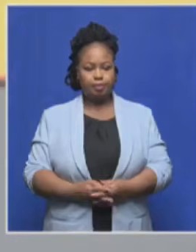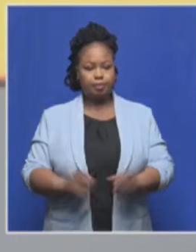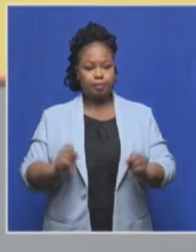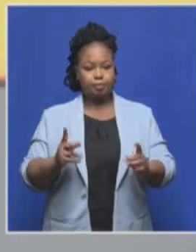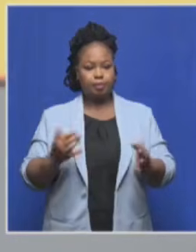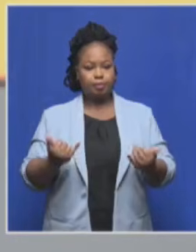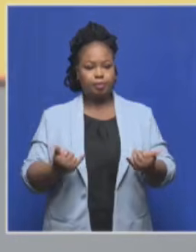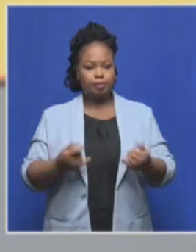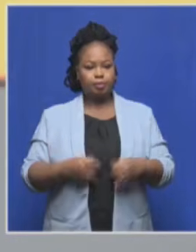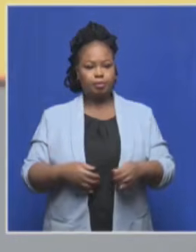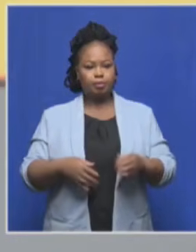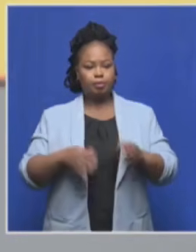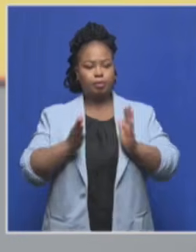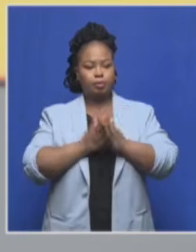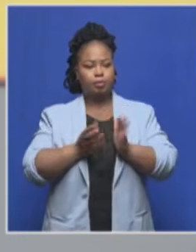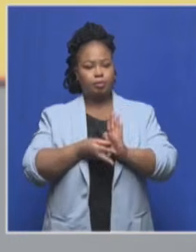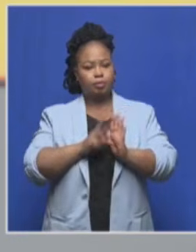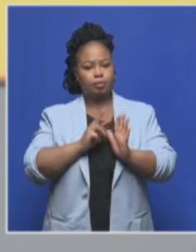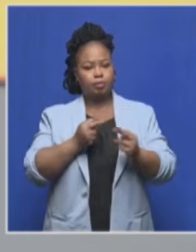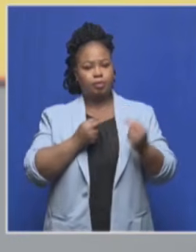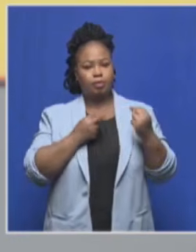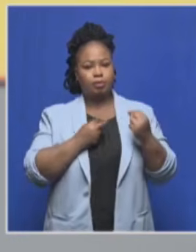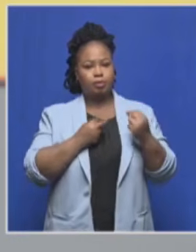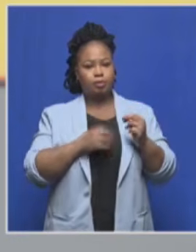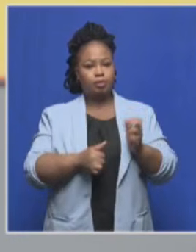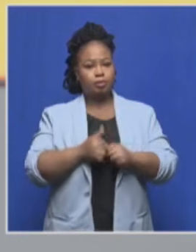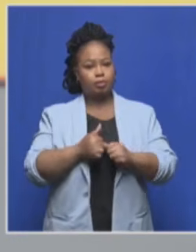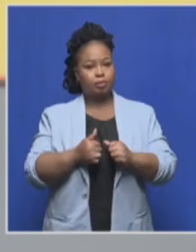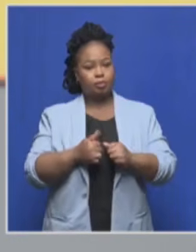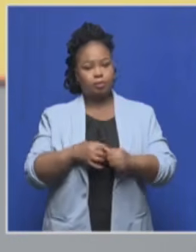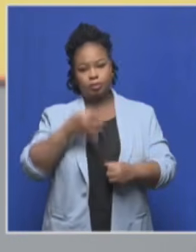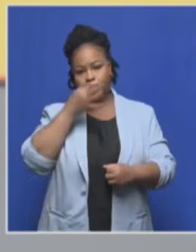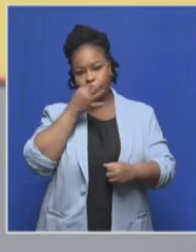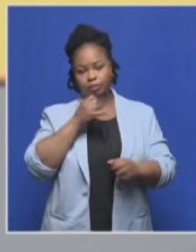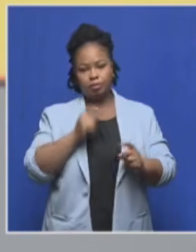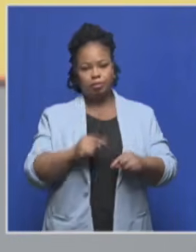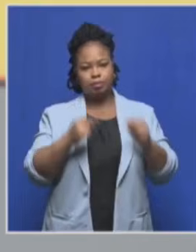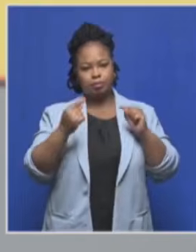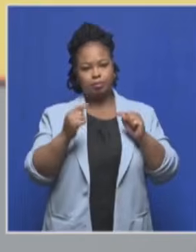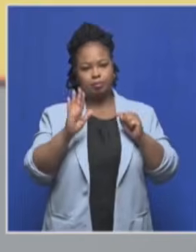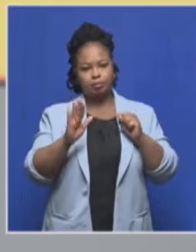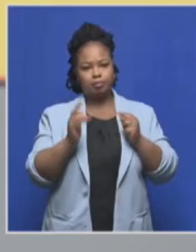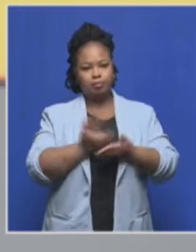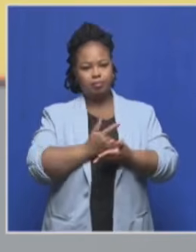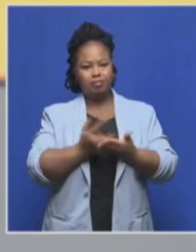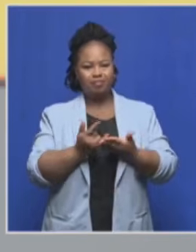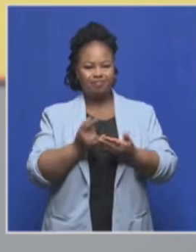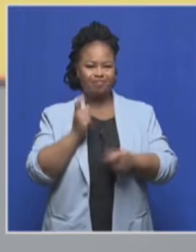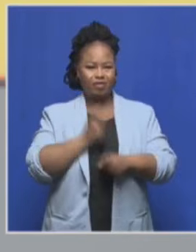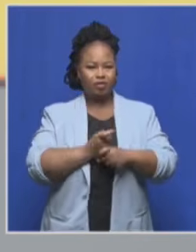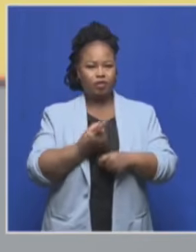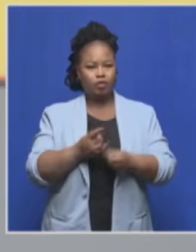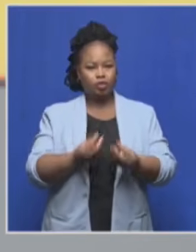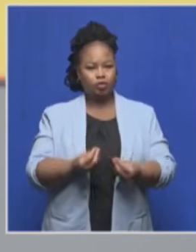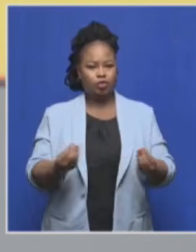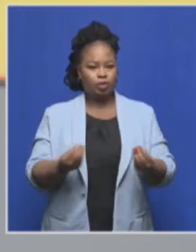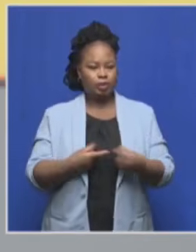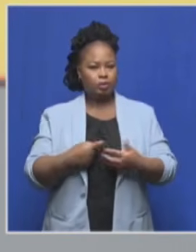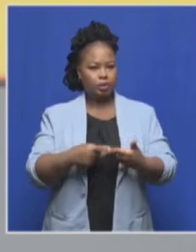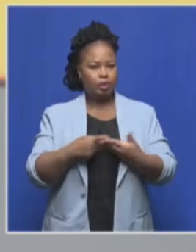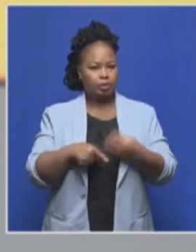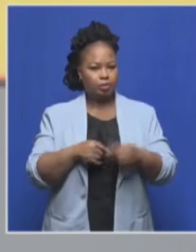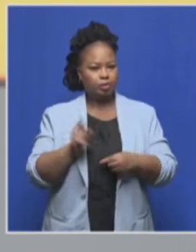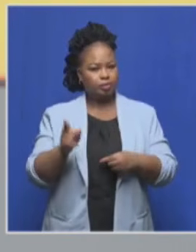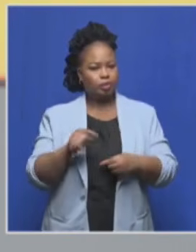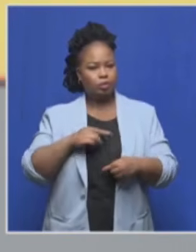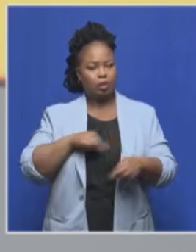All right, our book review segment this morning. Our first art chat as well. Bullying is a topic we're going to be tackling. It can be a difficult one for children to talk about, particularly